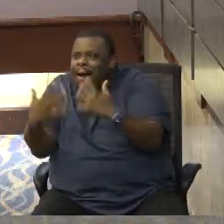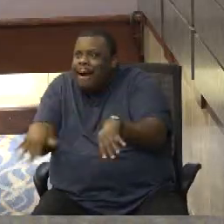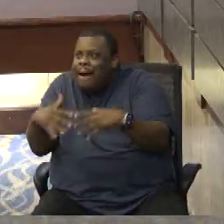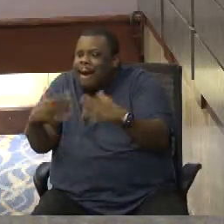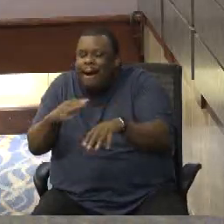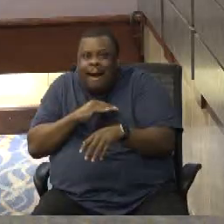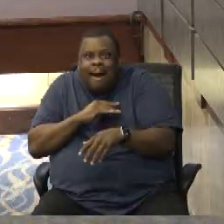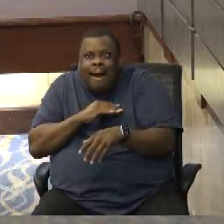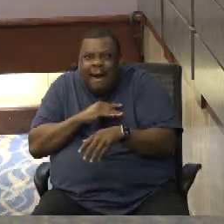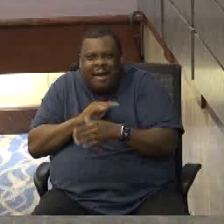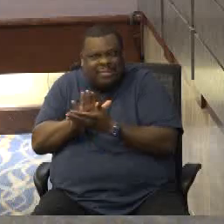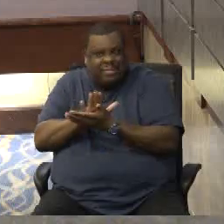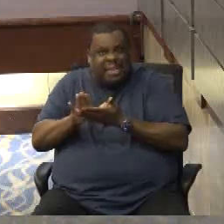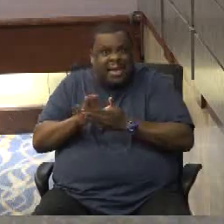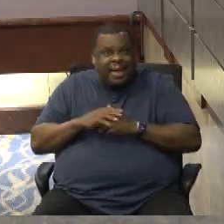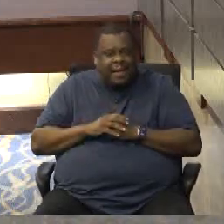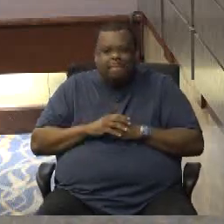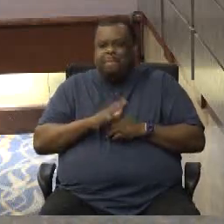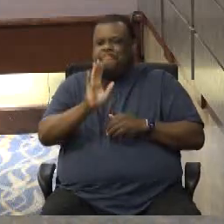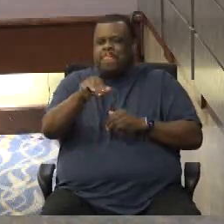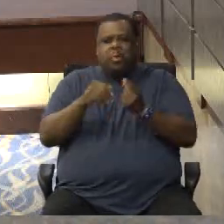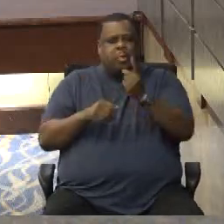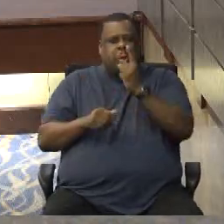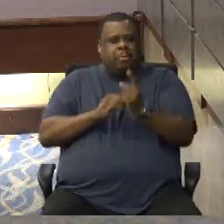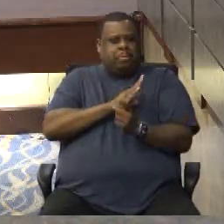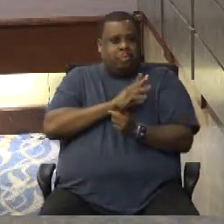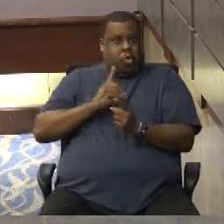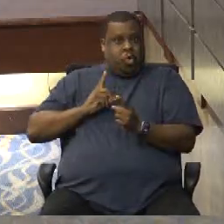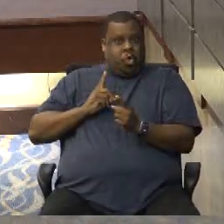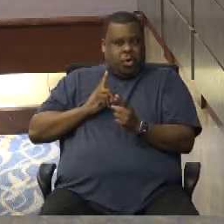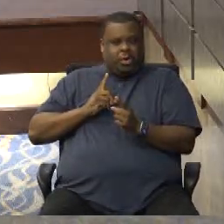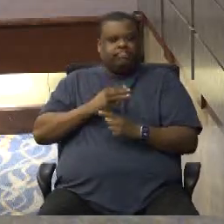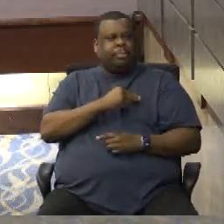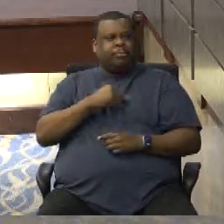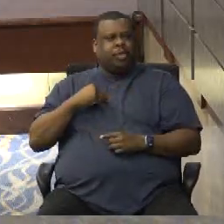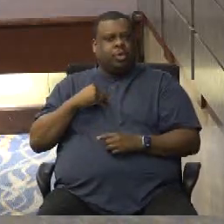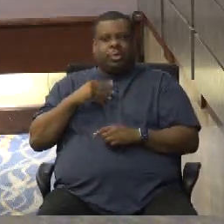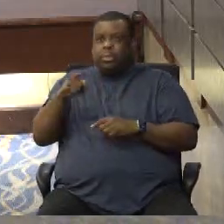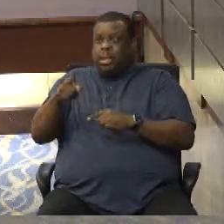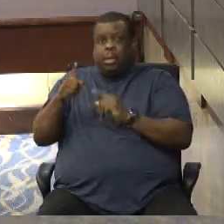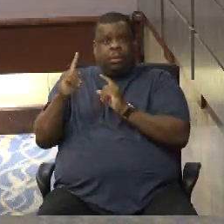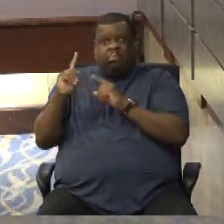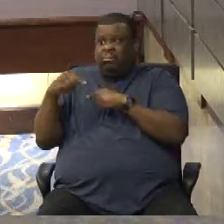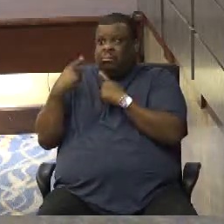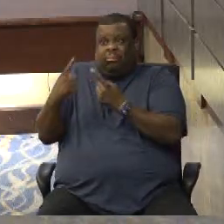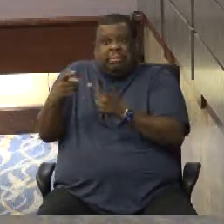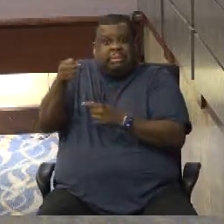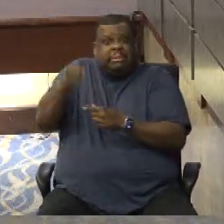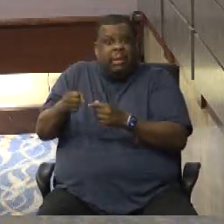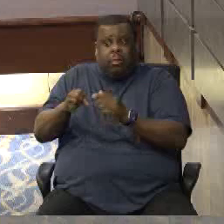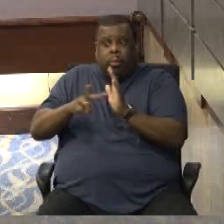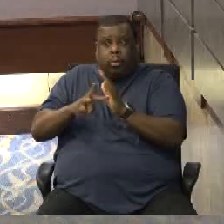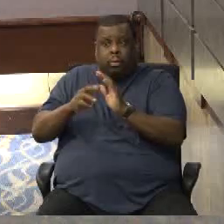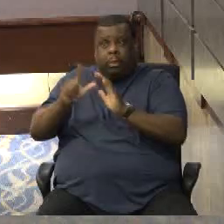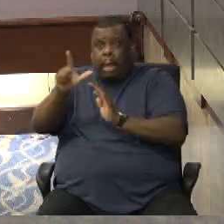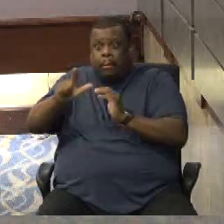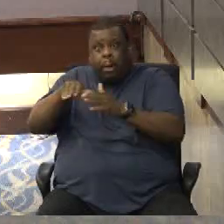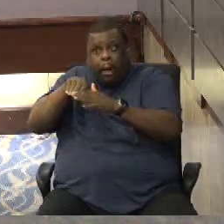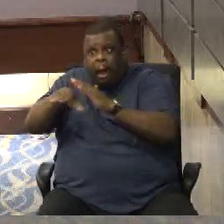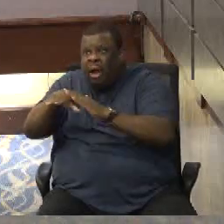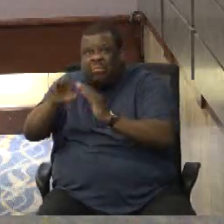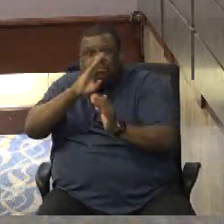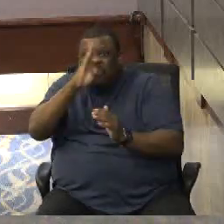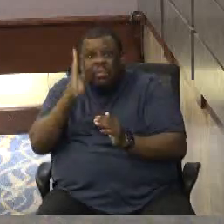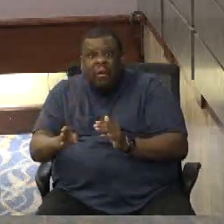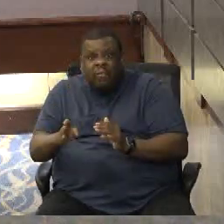people, one of my former board members, she had never been in South Waco Library, but this brought her there. And so I think that that's one of those things that will